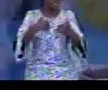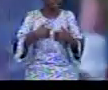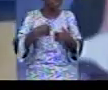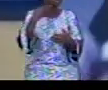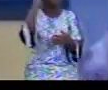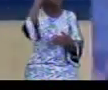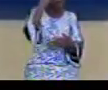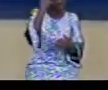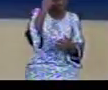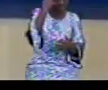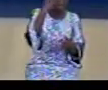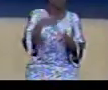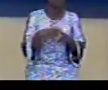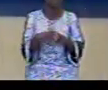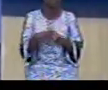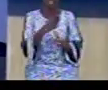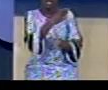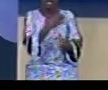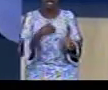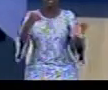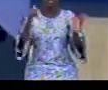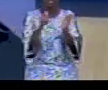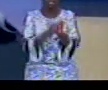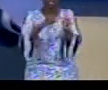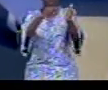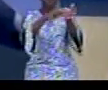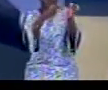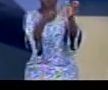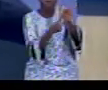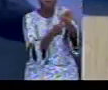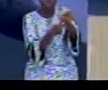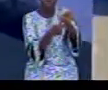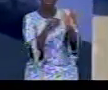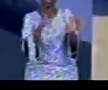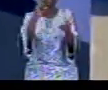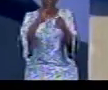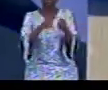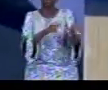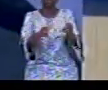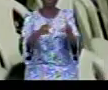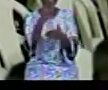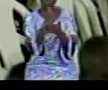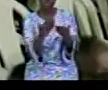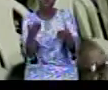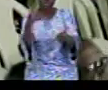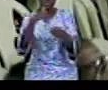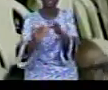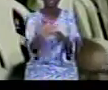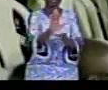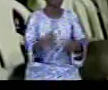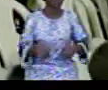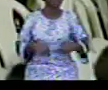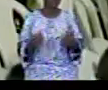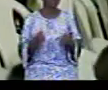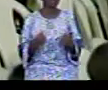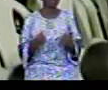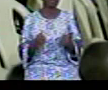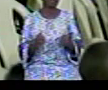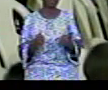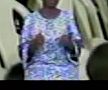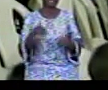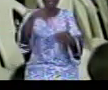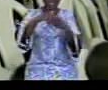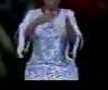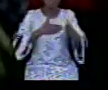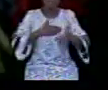a purpose, and that purpose is to do something in your life, in my